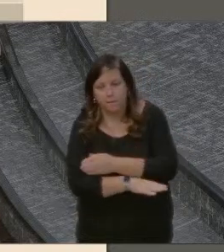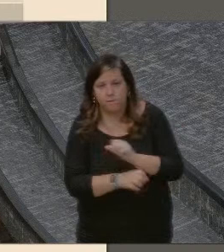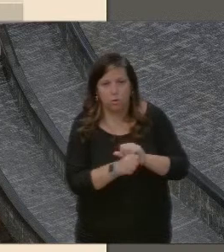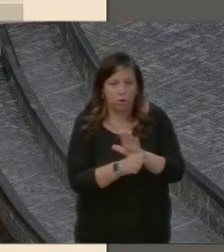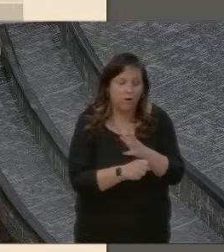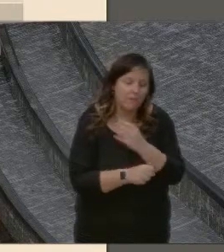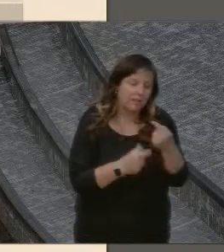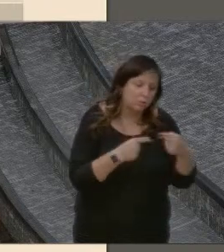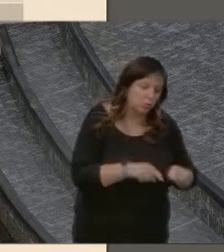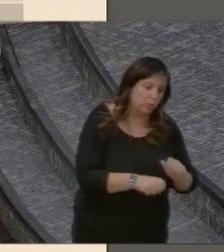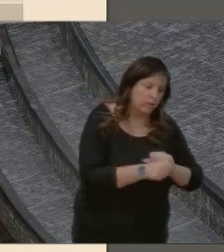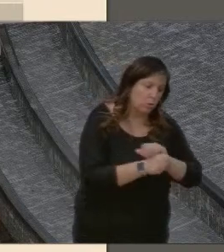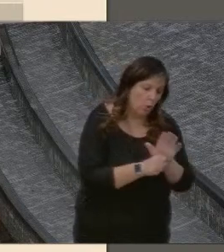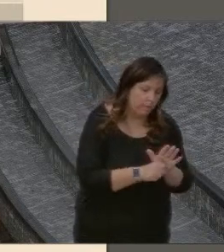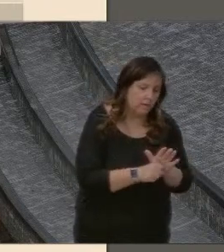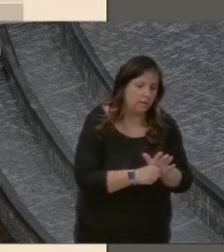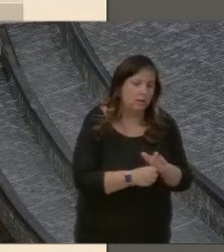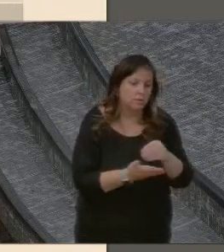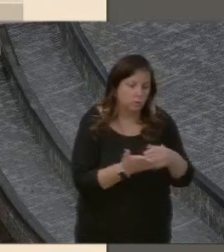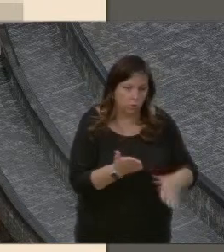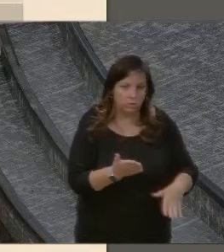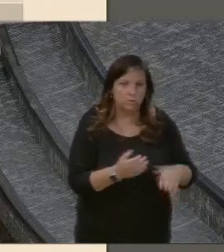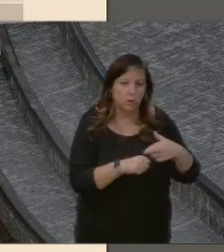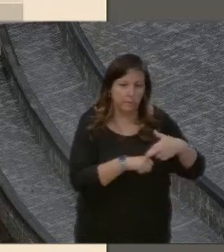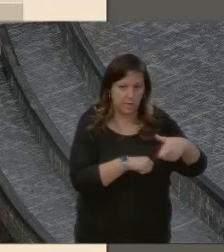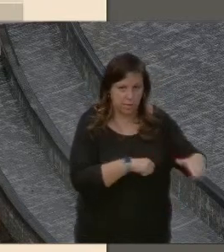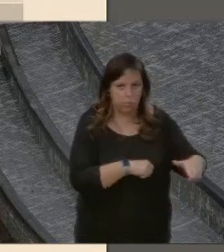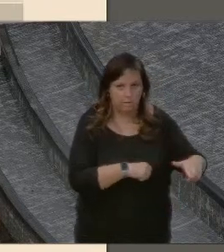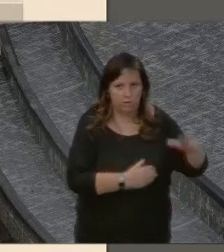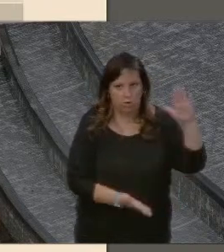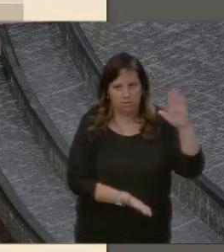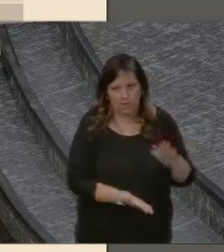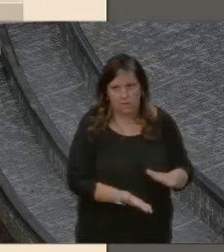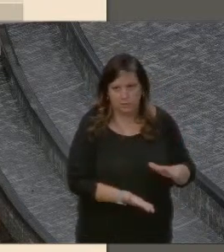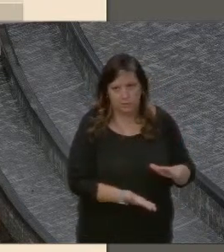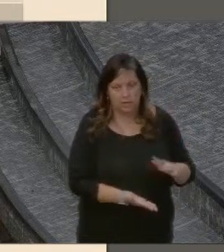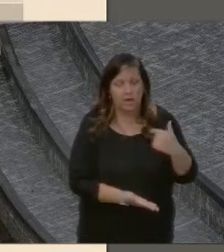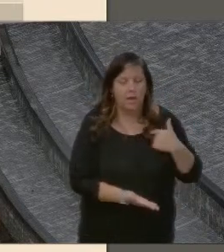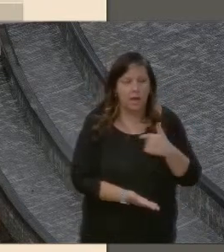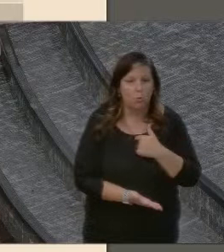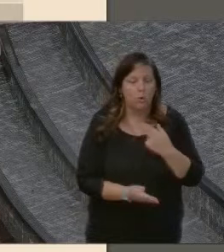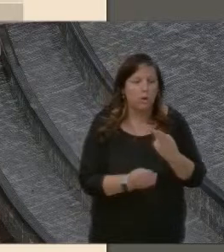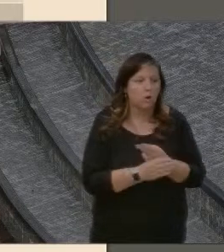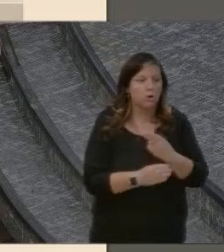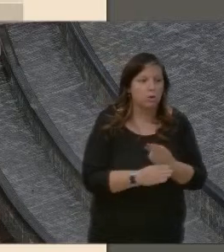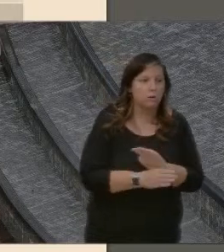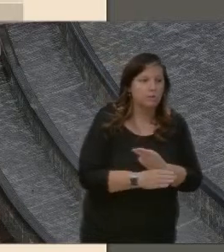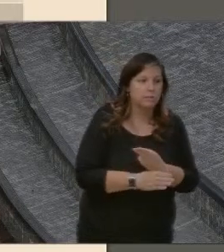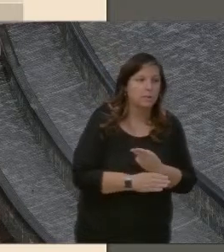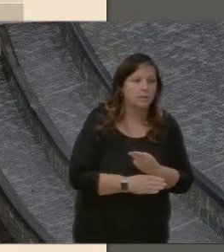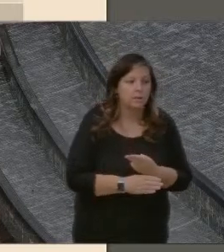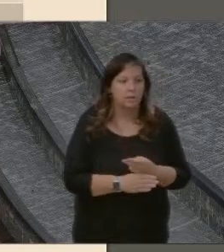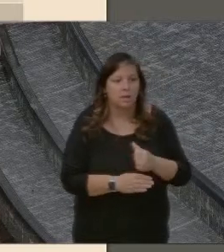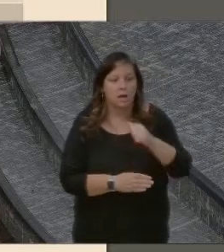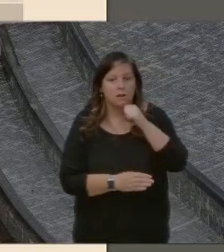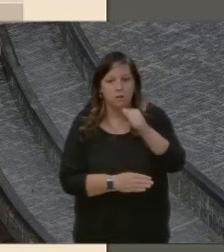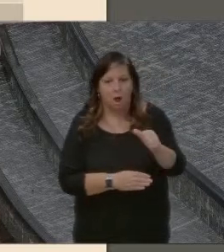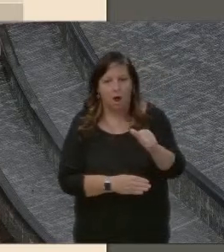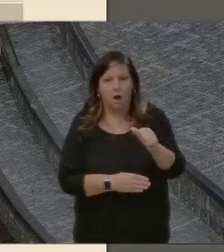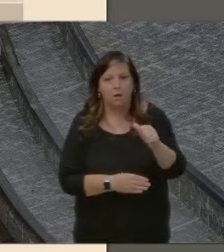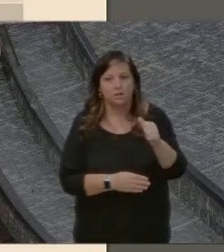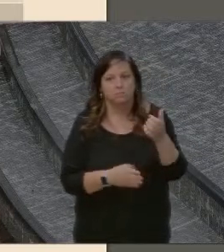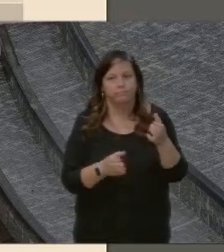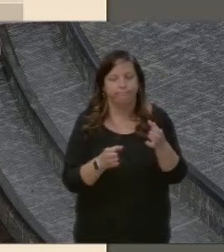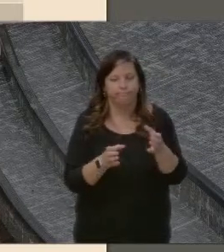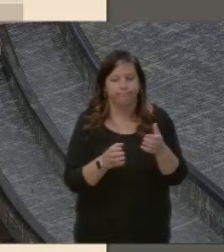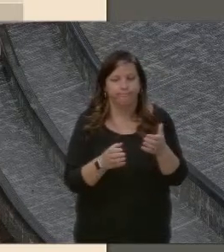are being referred at a lower rate, and we are using non-exclusionary consequences. So here